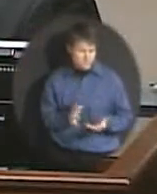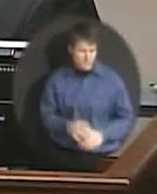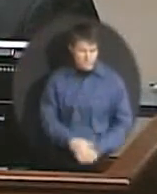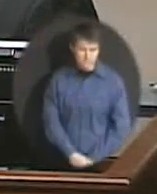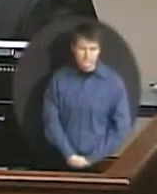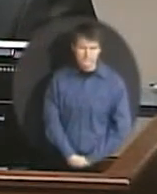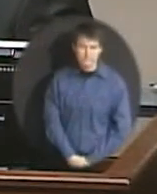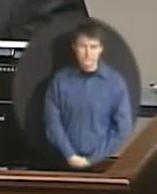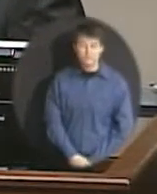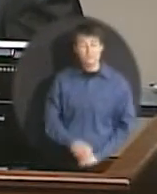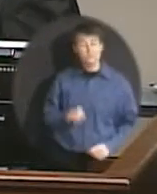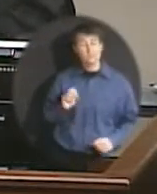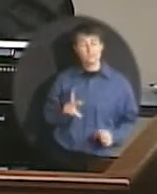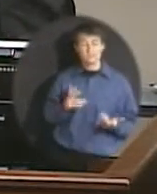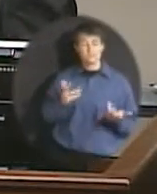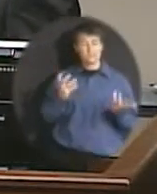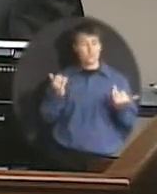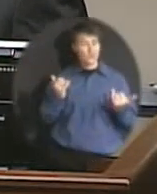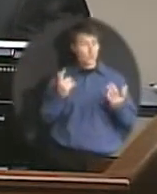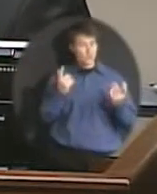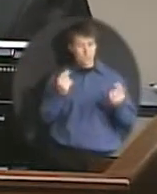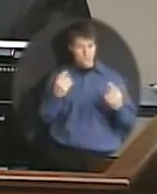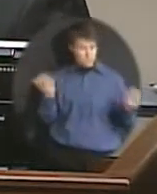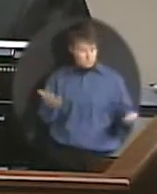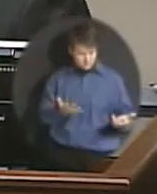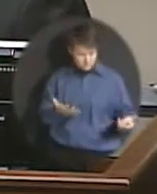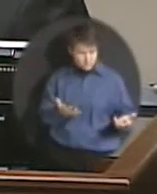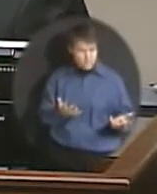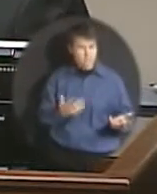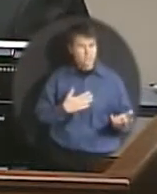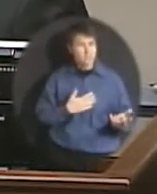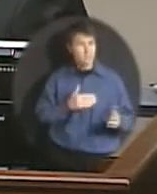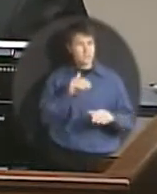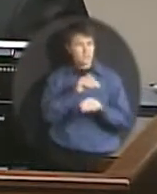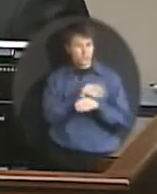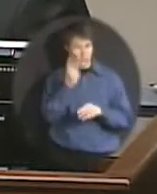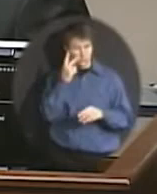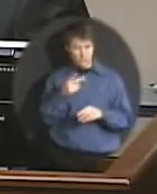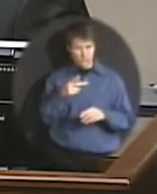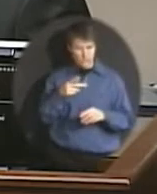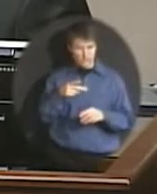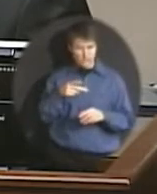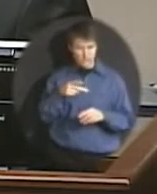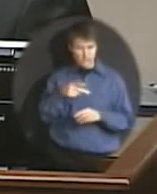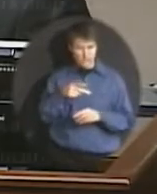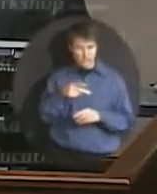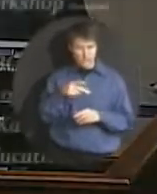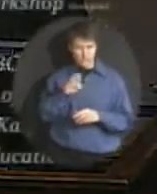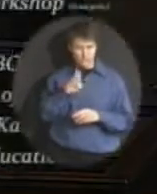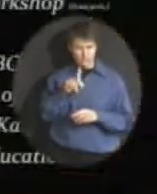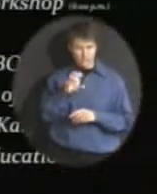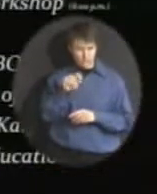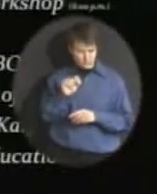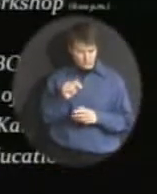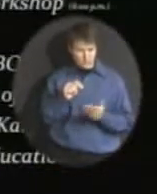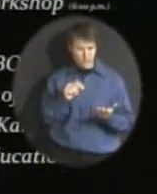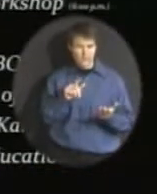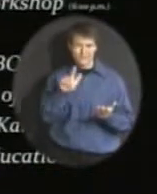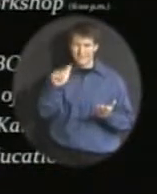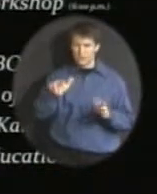What are our next steps? This evening, we're looking at the preliminary budget, and we'll be asking in an later action